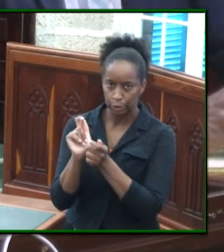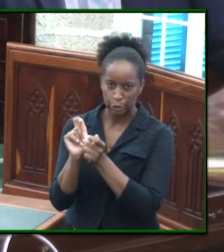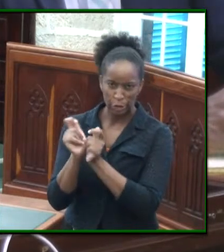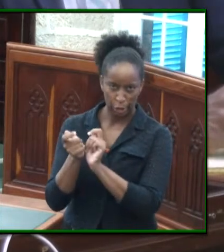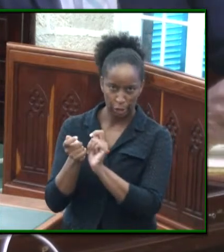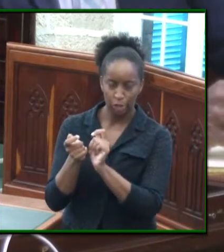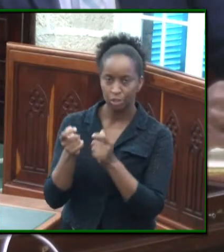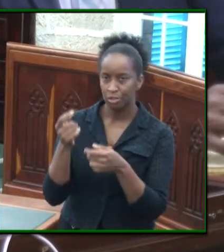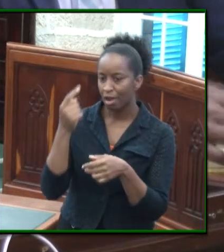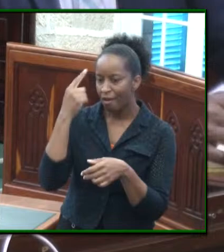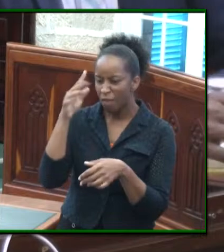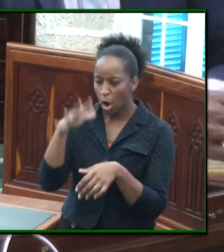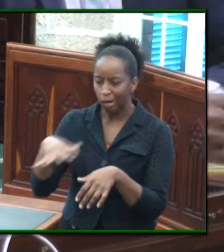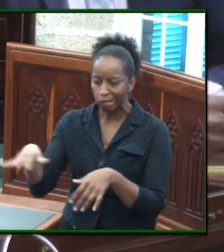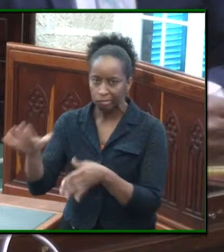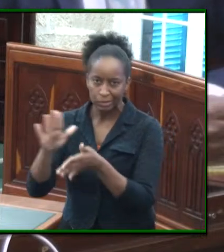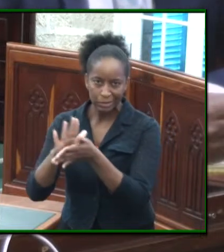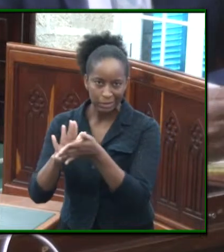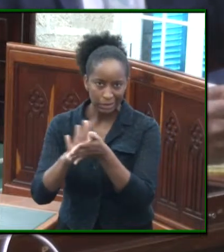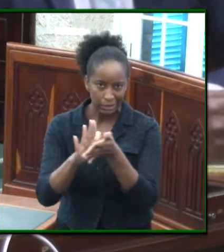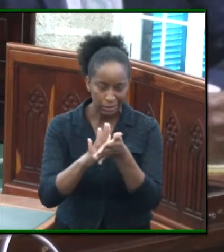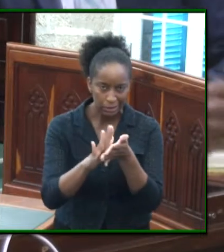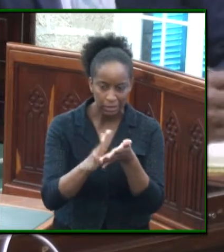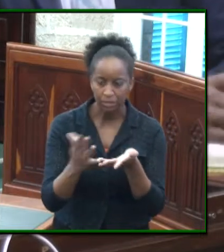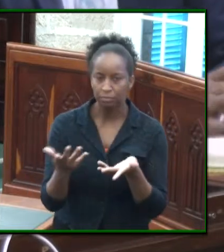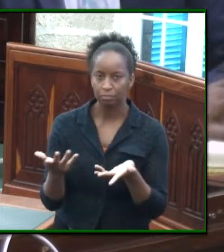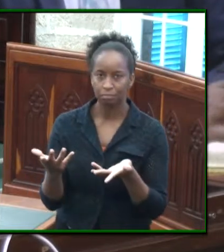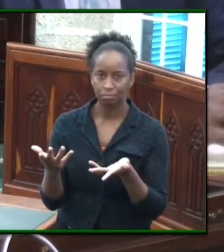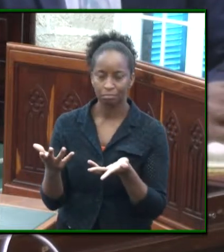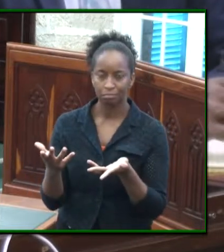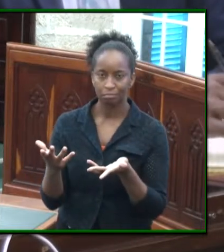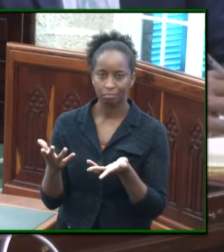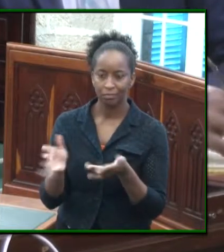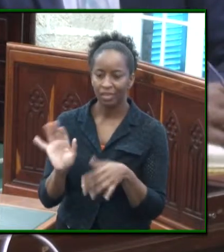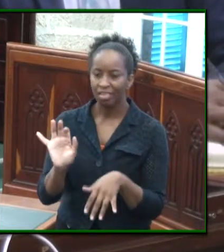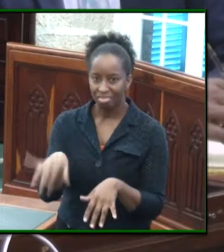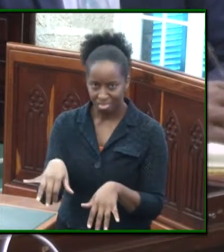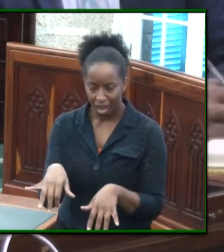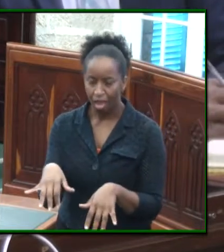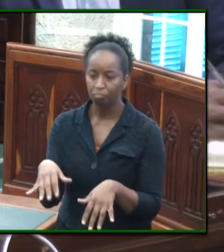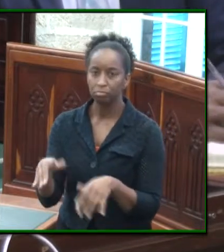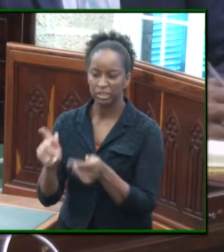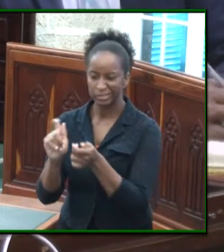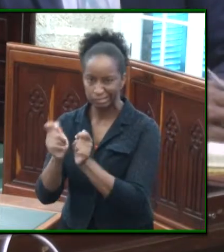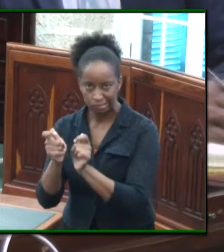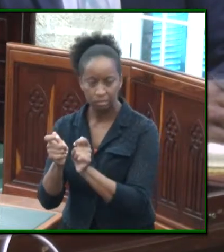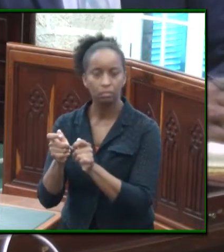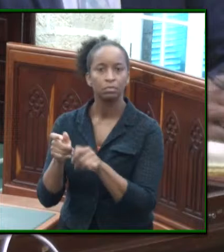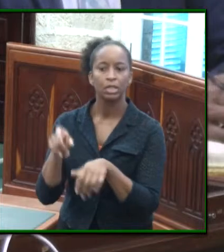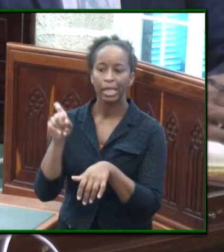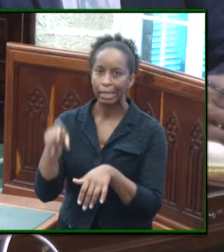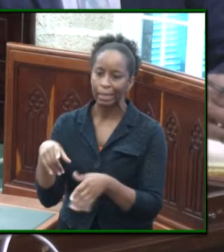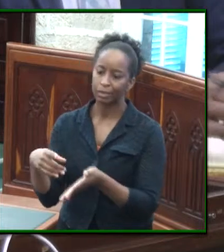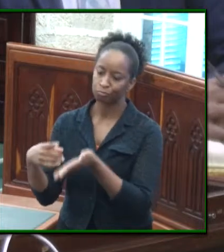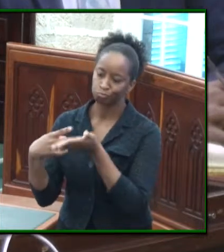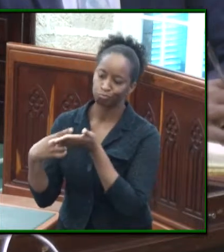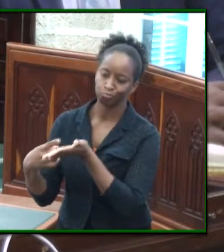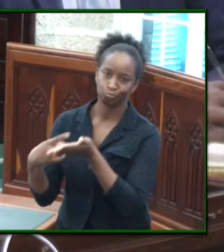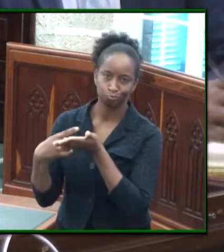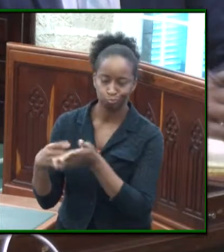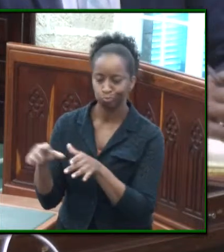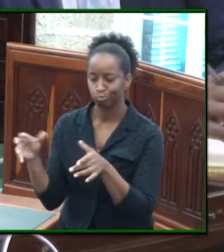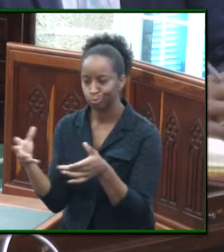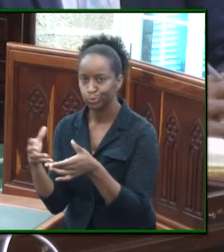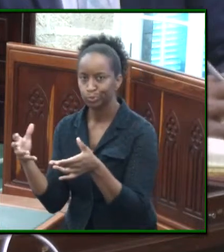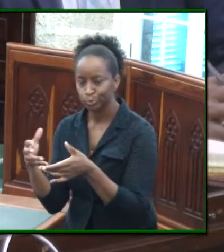would be expected of us when we are going to be looking at introducing, when we may be looking at introducing a